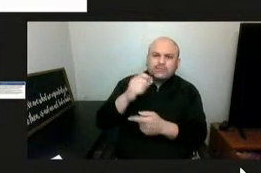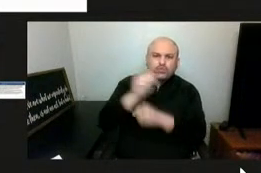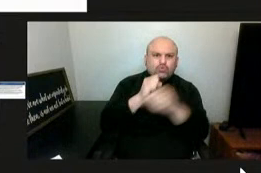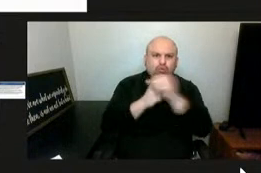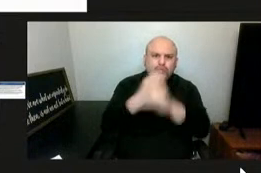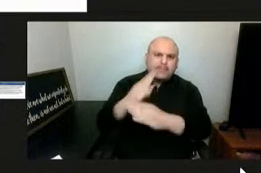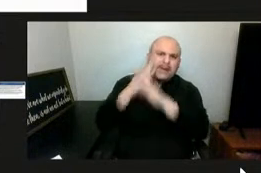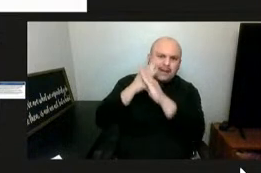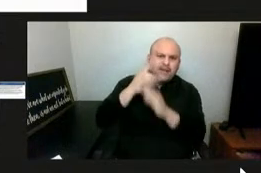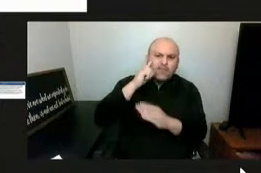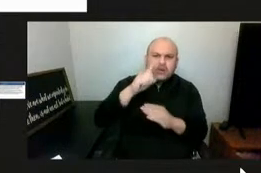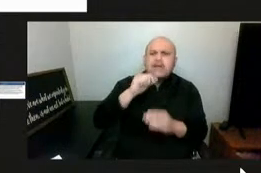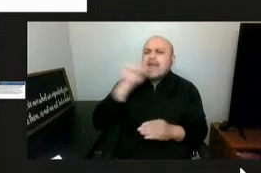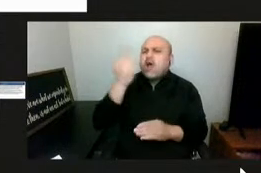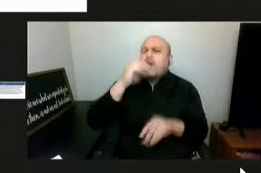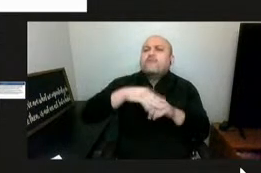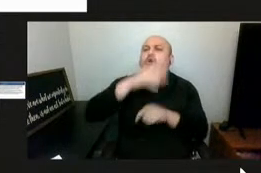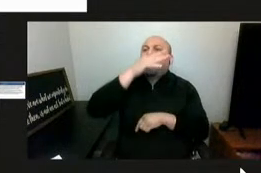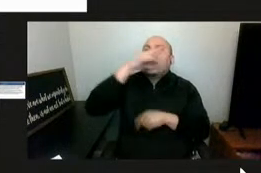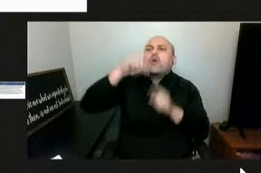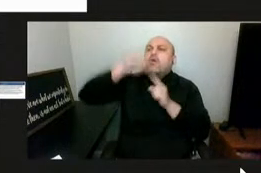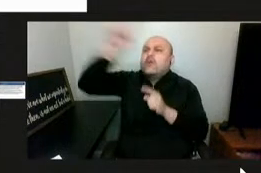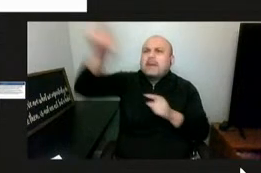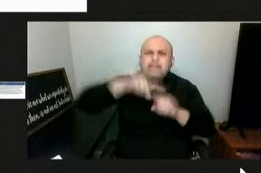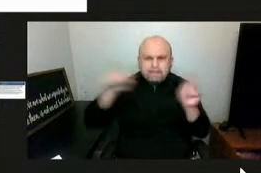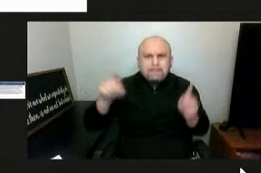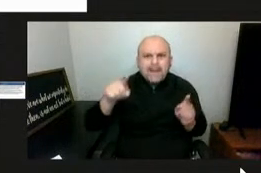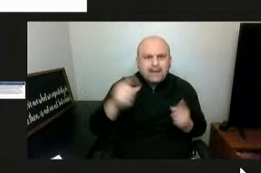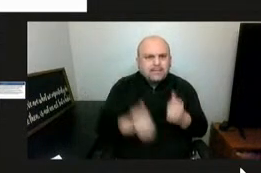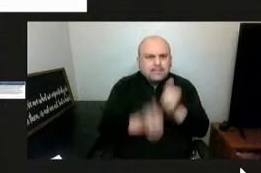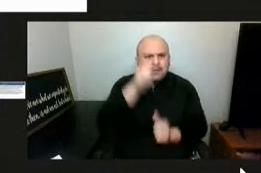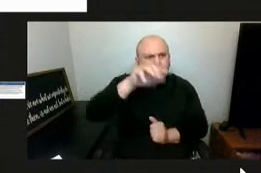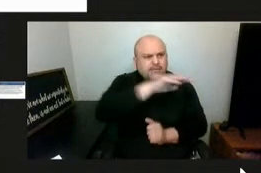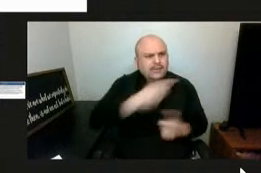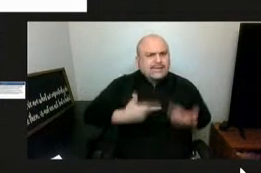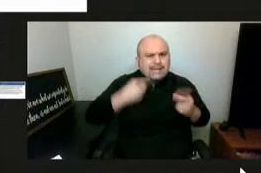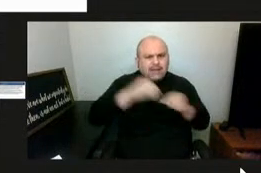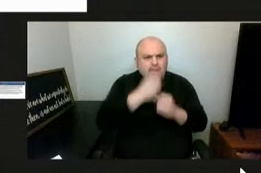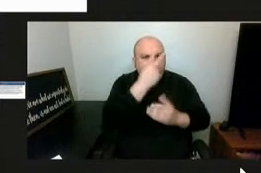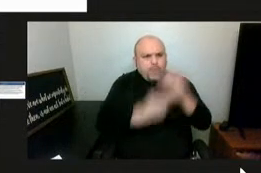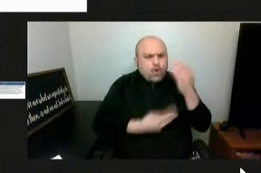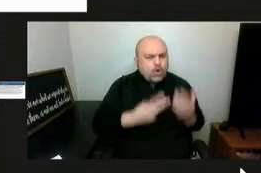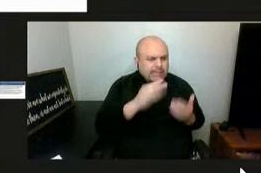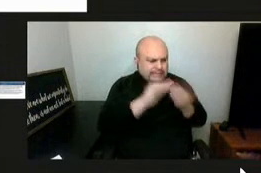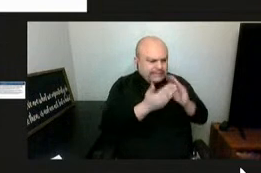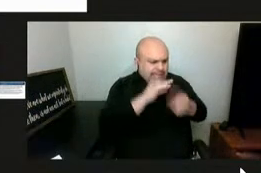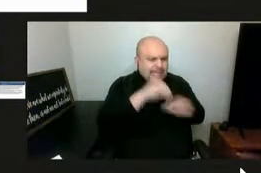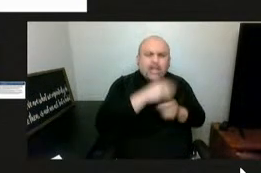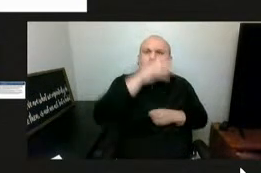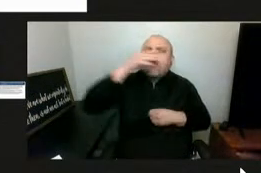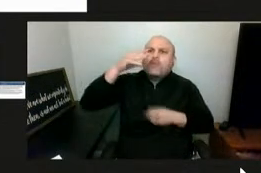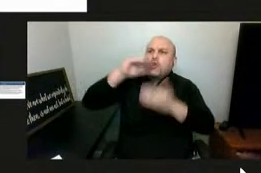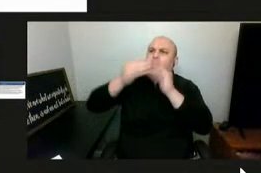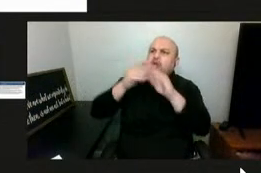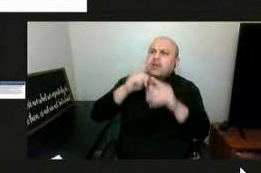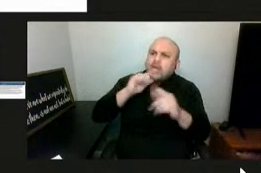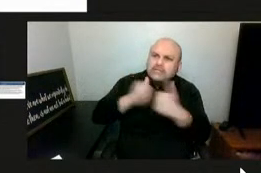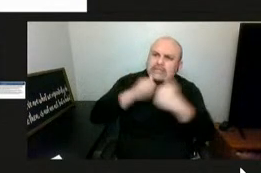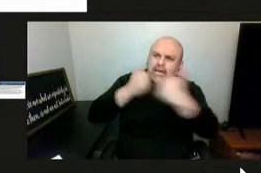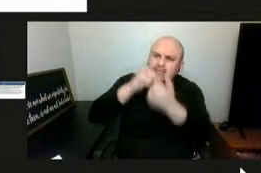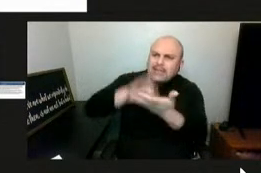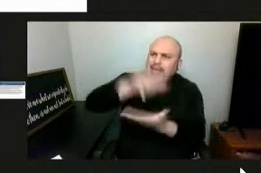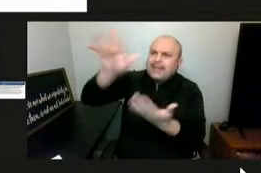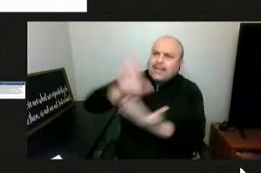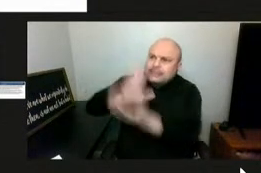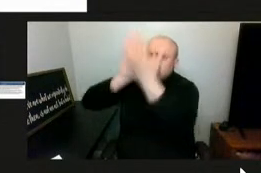rural communities, but frankly, for many people living in both urban and rural communities and the challenges that they face to